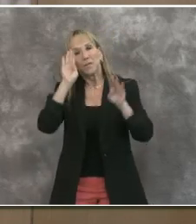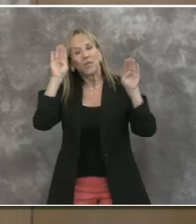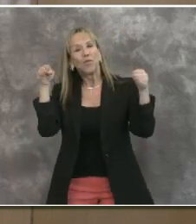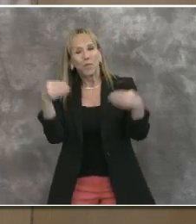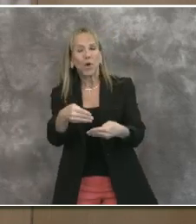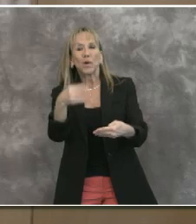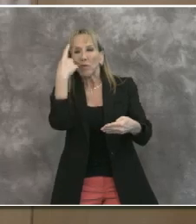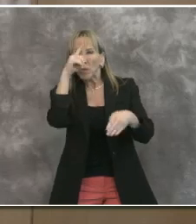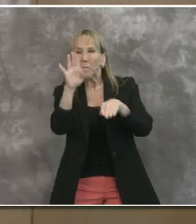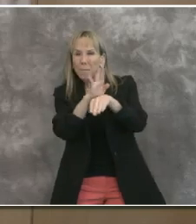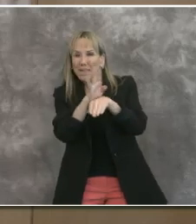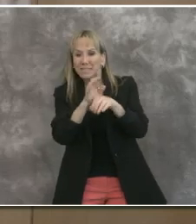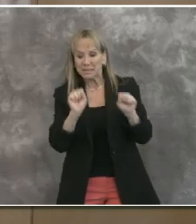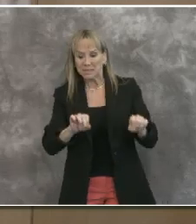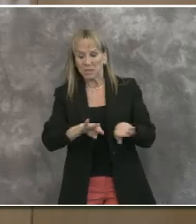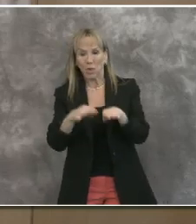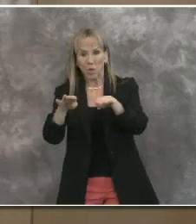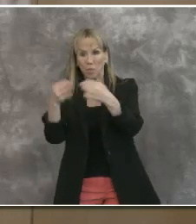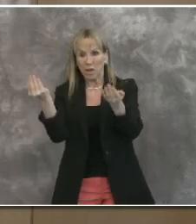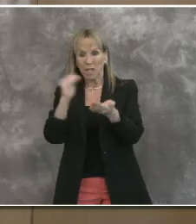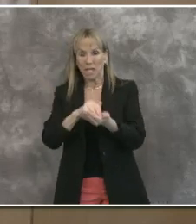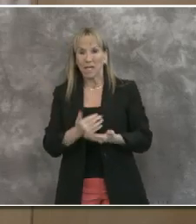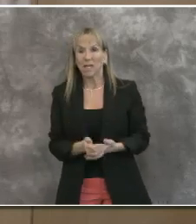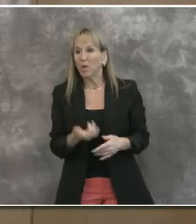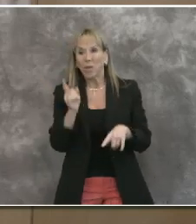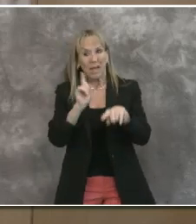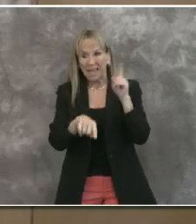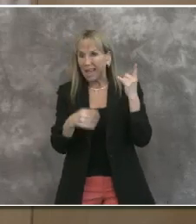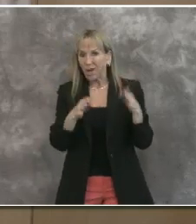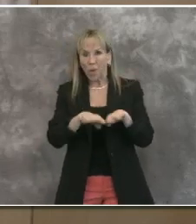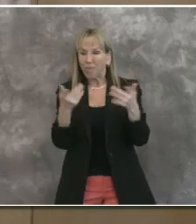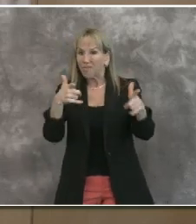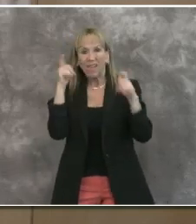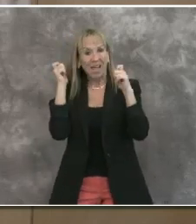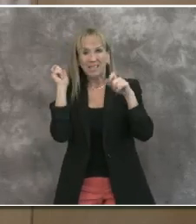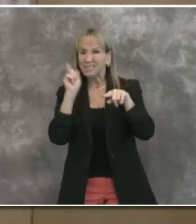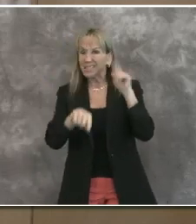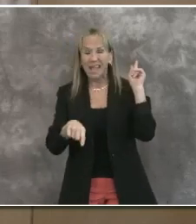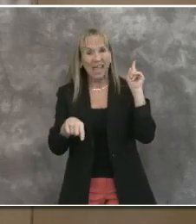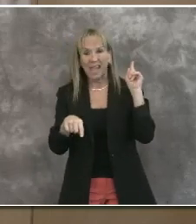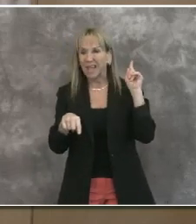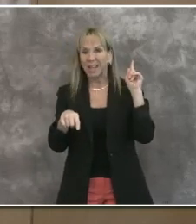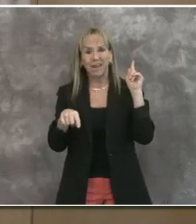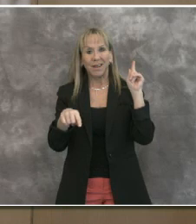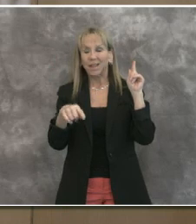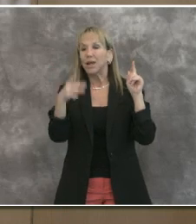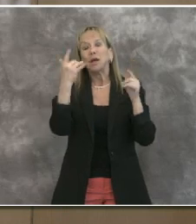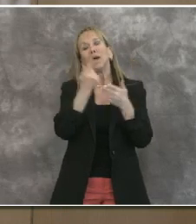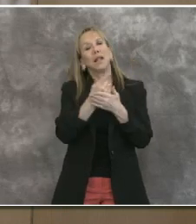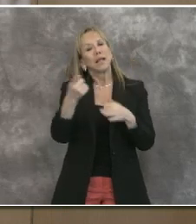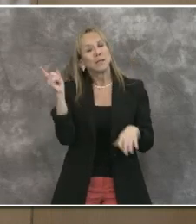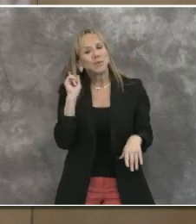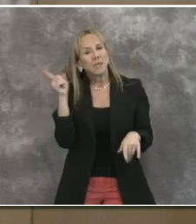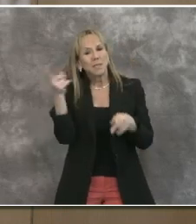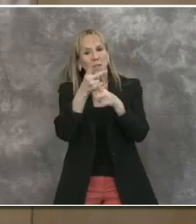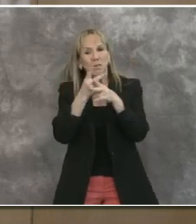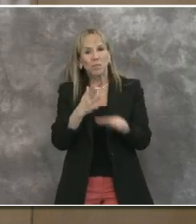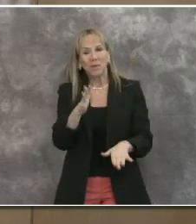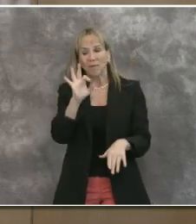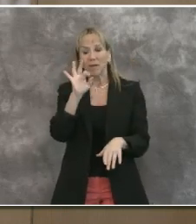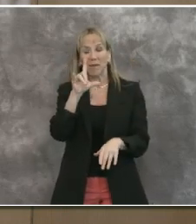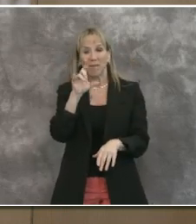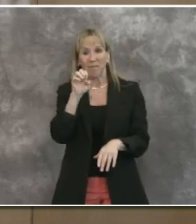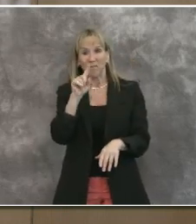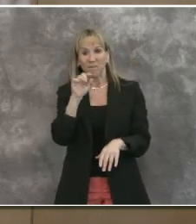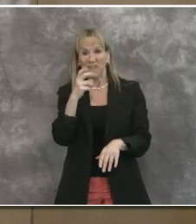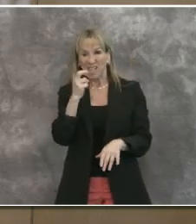focus of businesses reopening. But we cannot do that too quickly. Last week, Supervisor Fletcher shared with you what happened